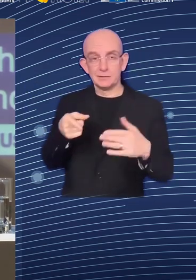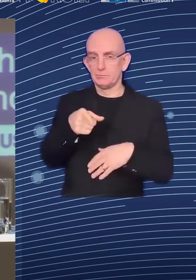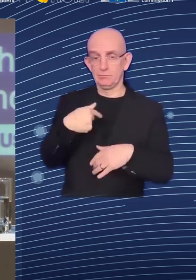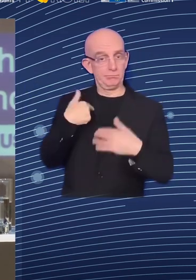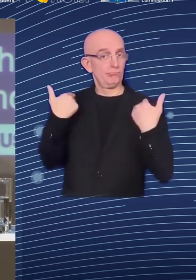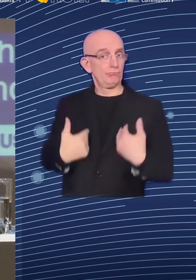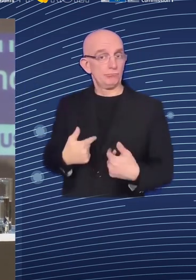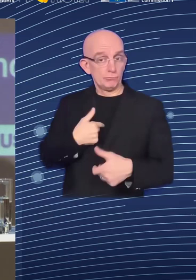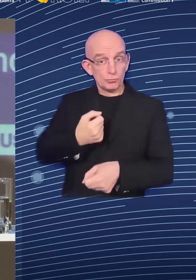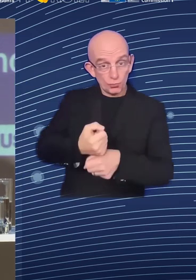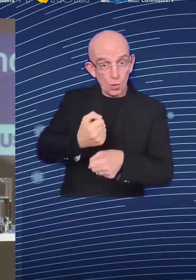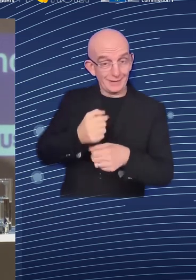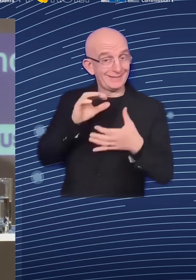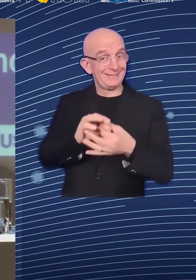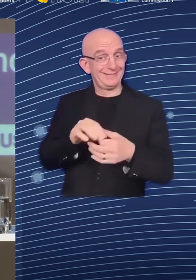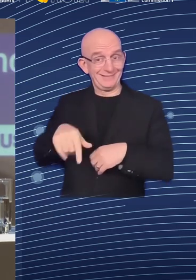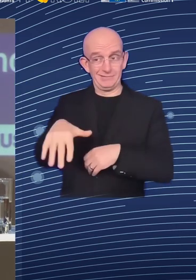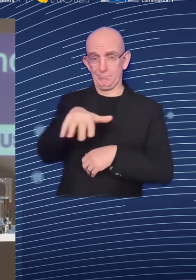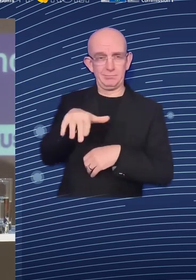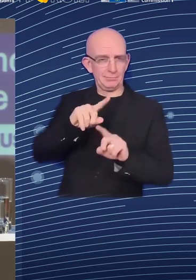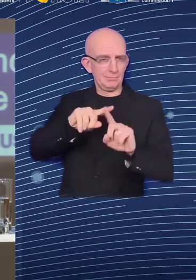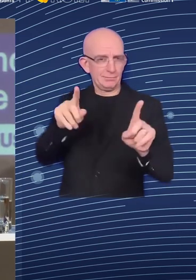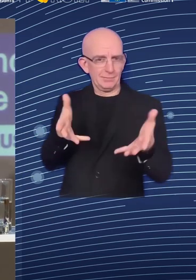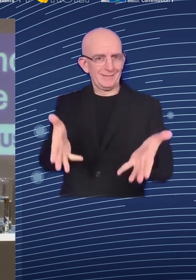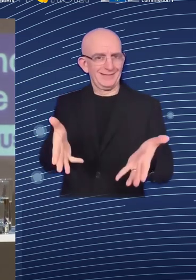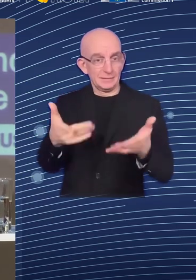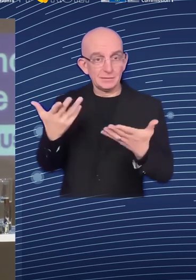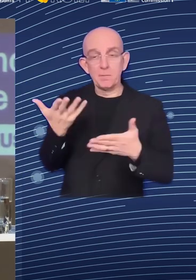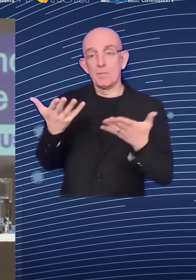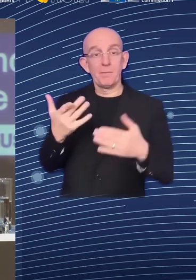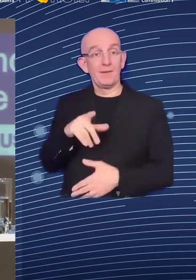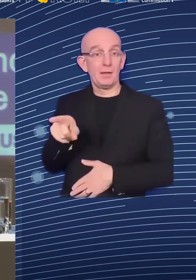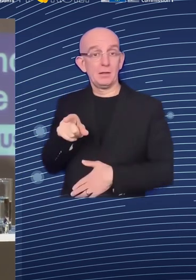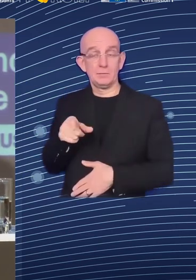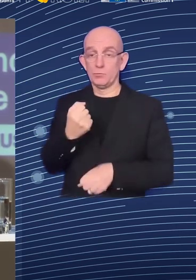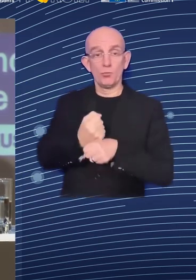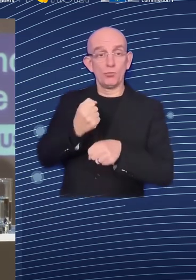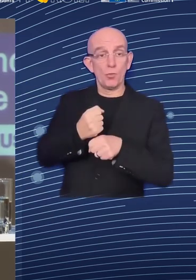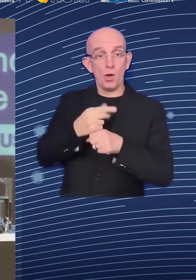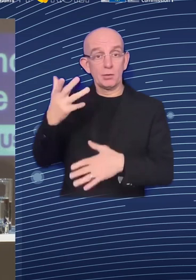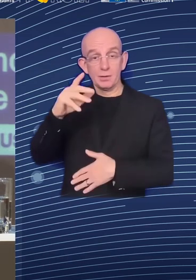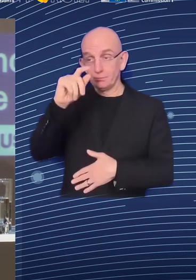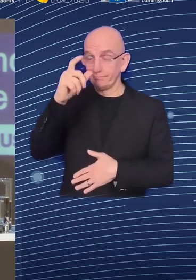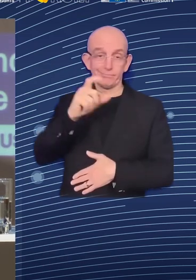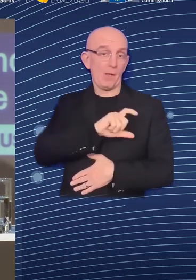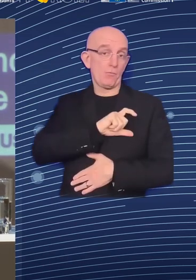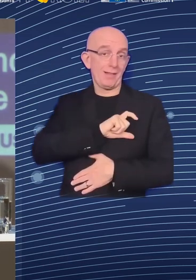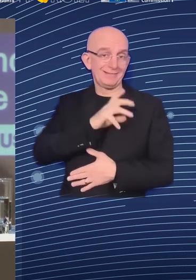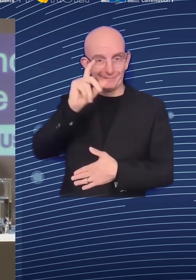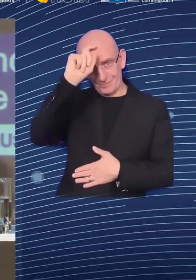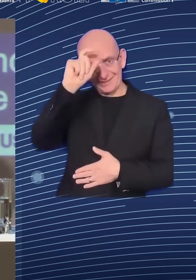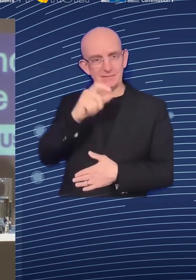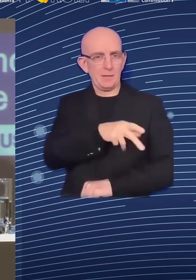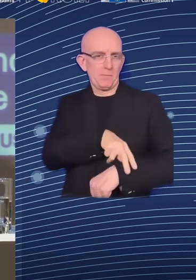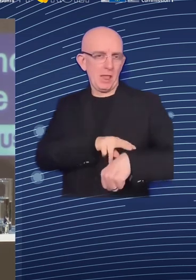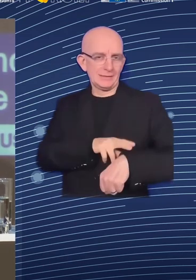a policeman, because we are working with policemen schools in France. You are a policeman, you need